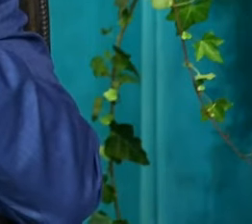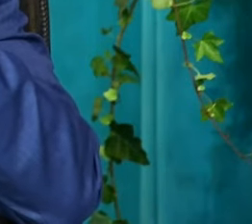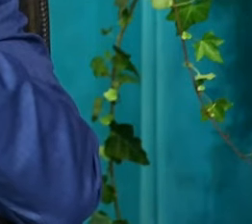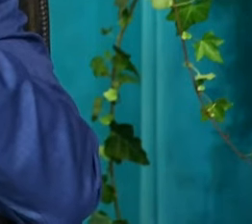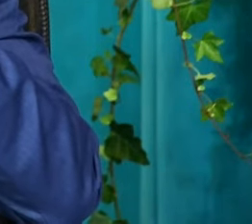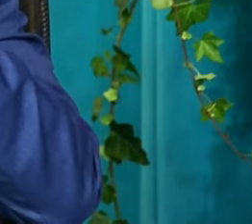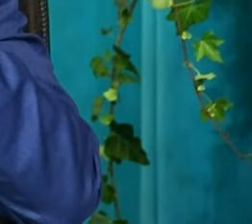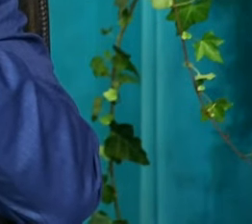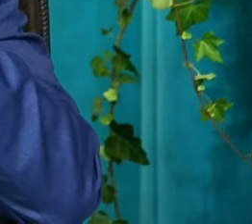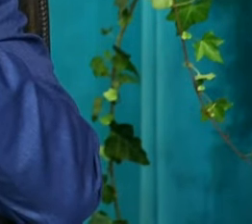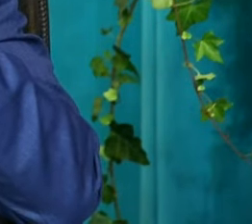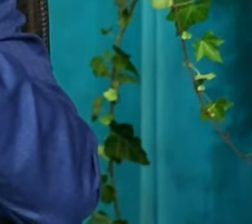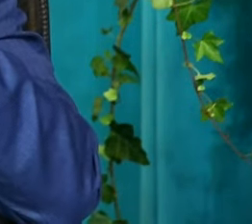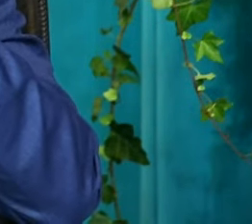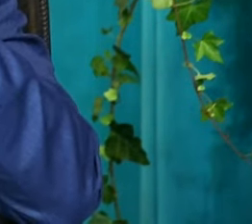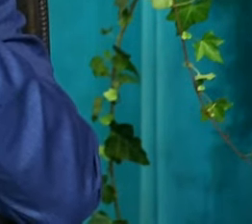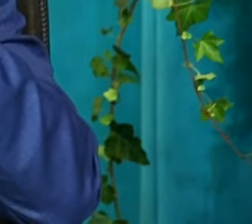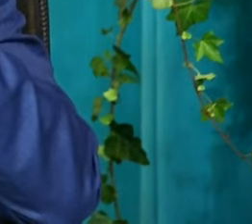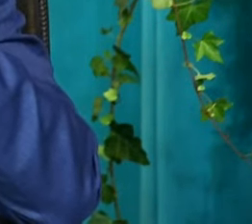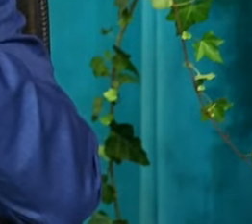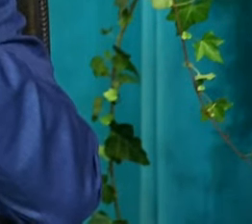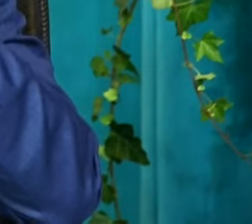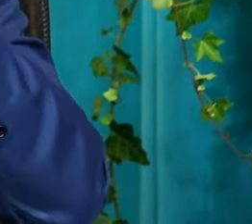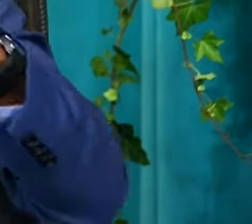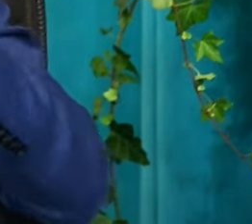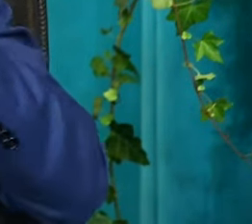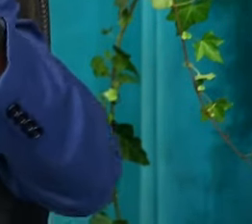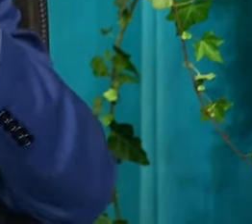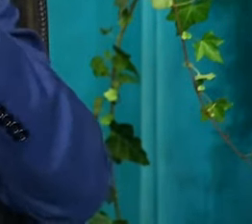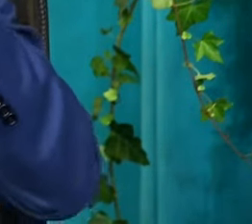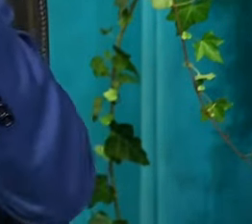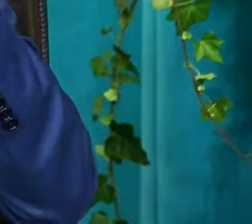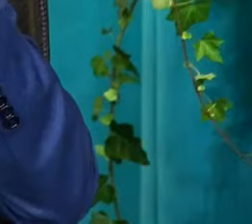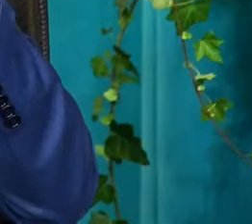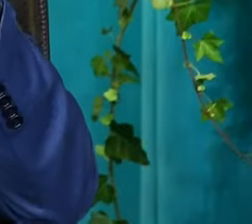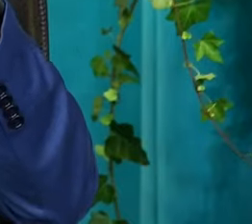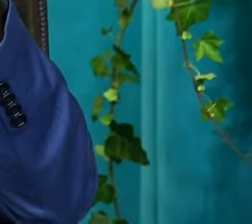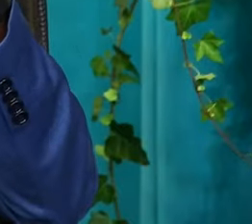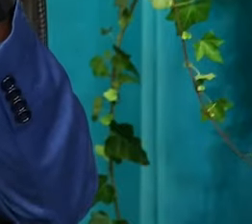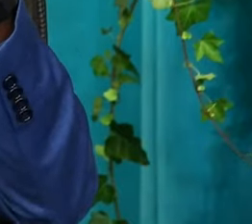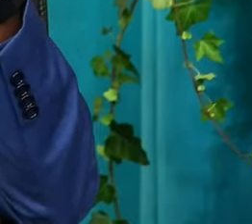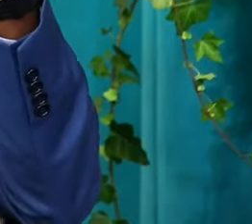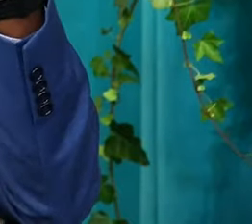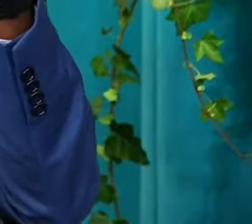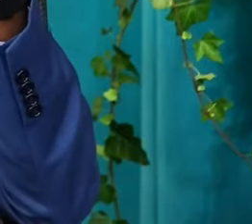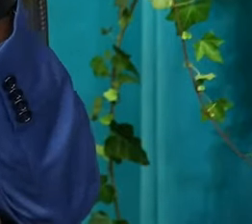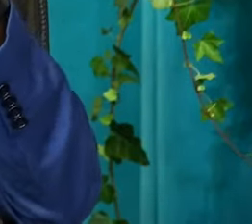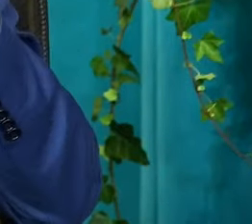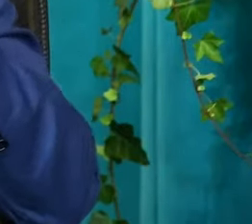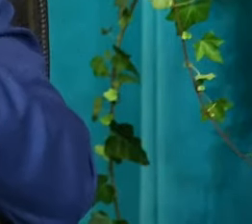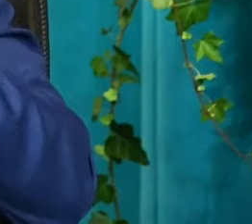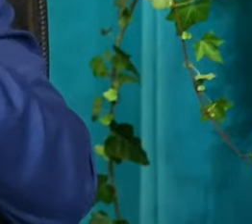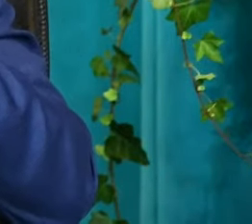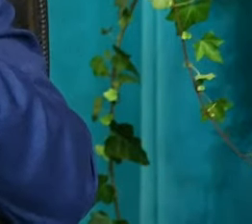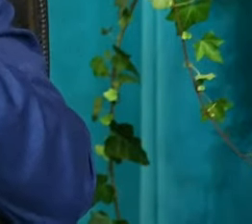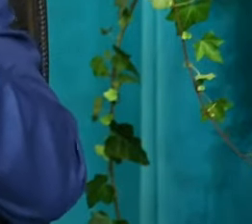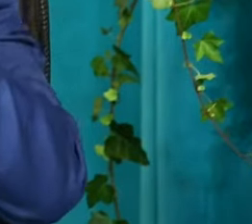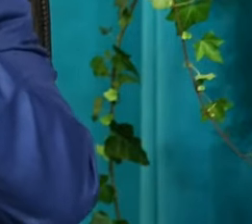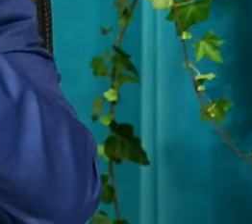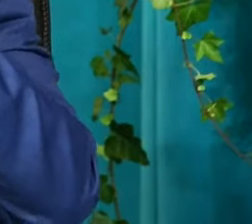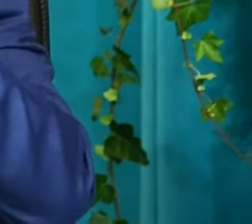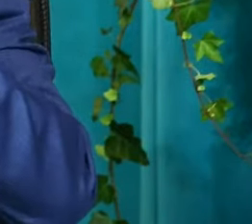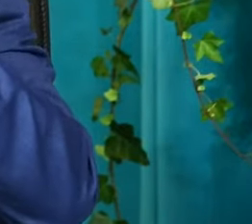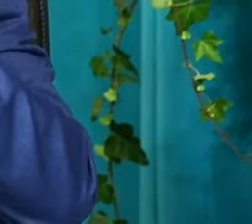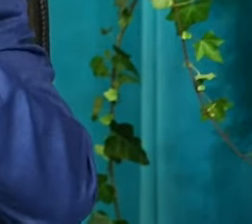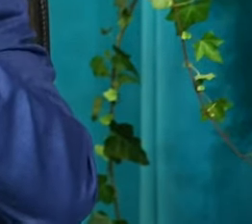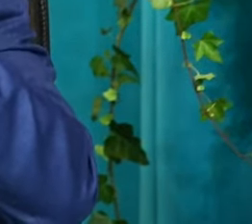all alone. And in the lesson today, they are found in the punchlines, Misati, why don't you take us through